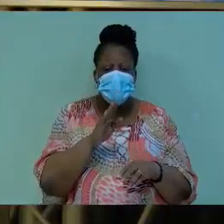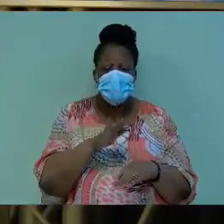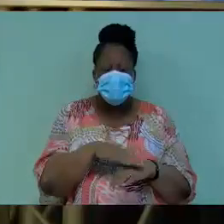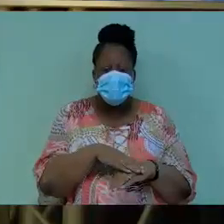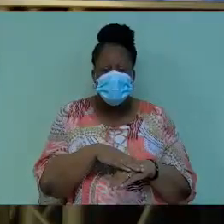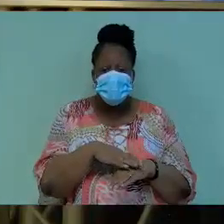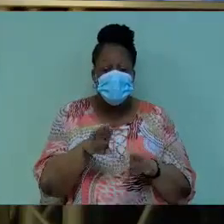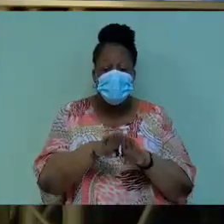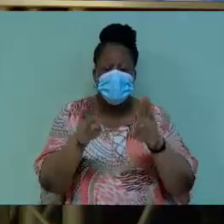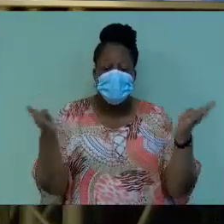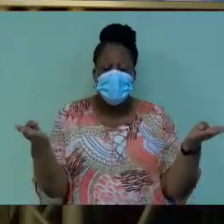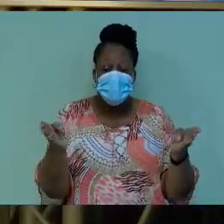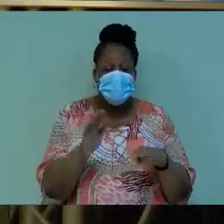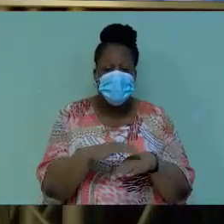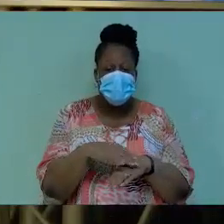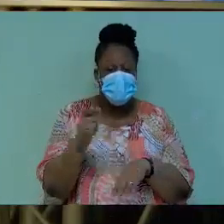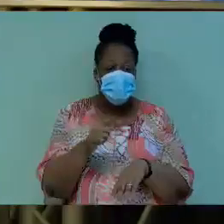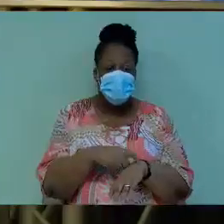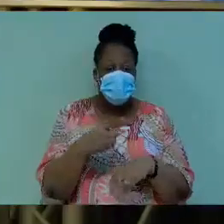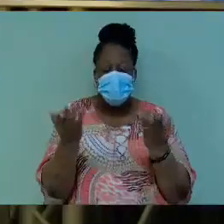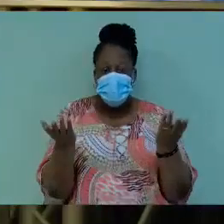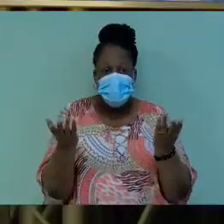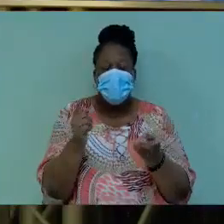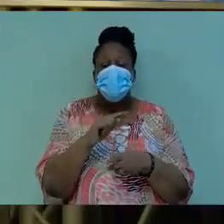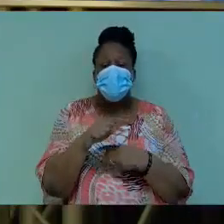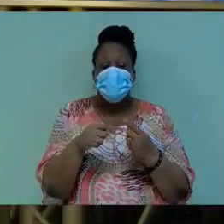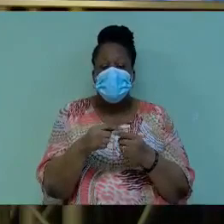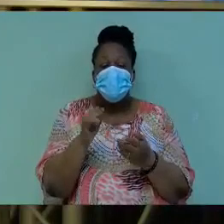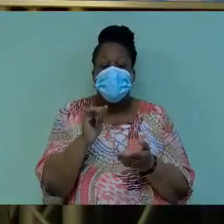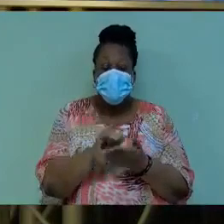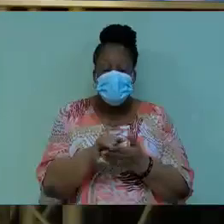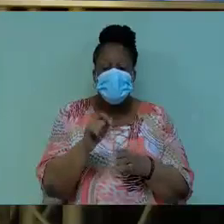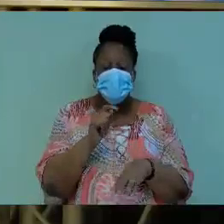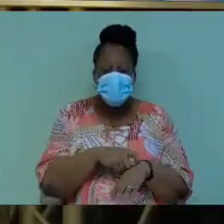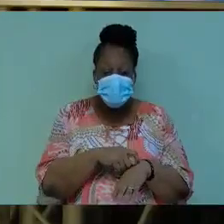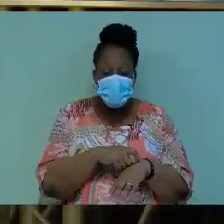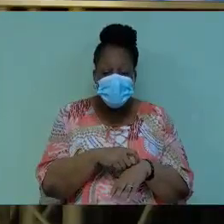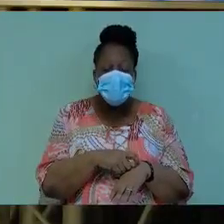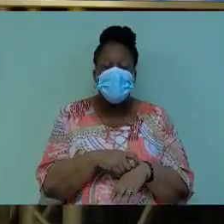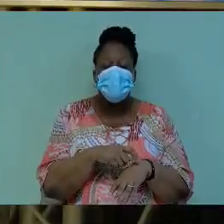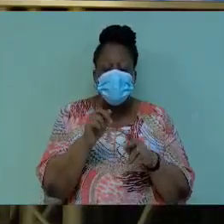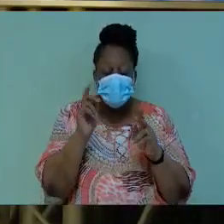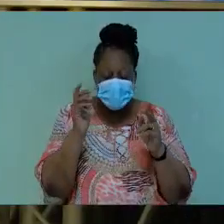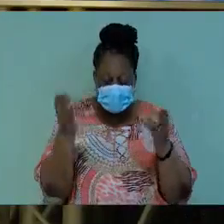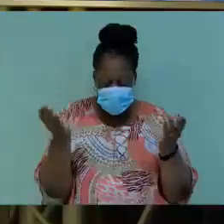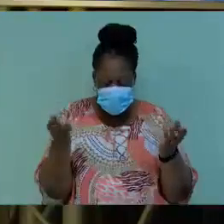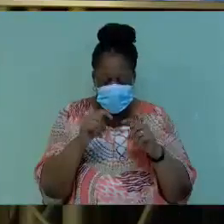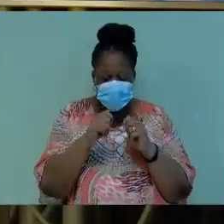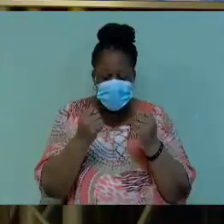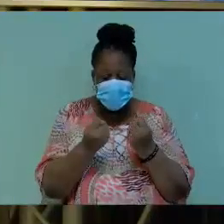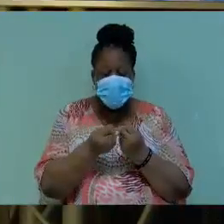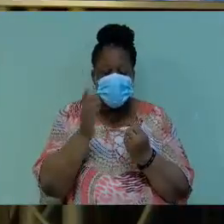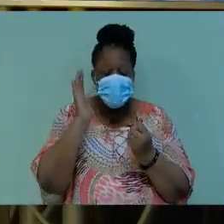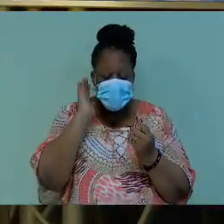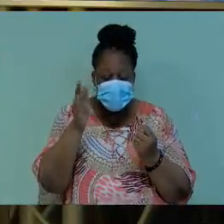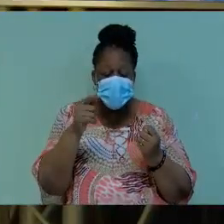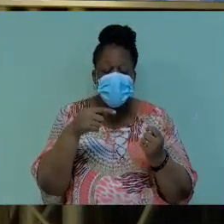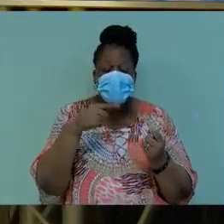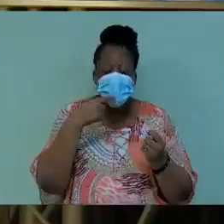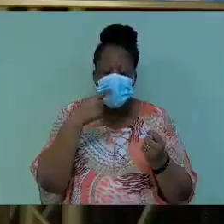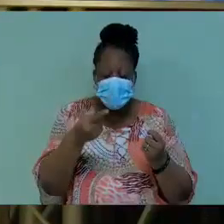time. When such a time will come, you will be officially notified and informed